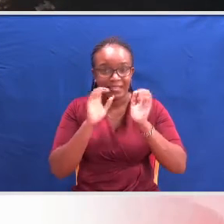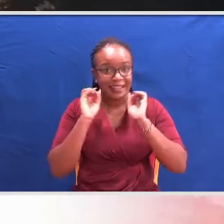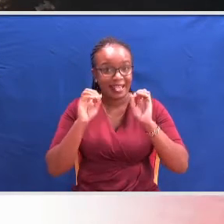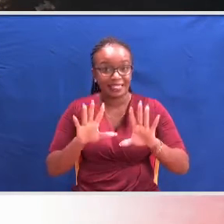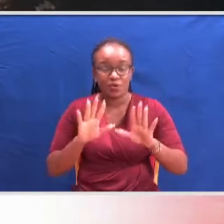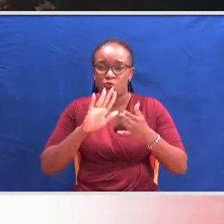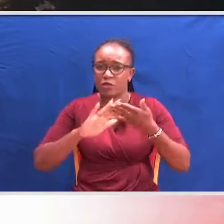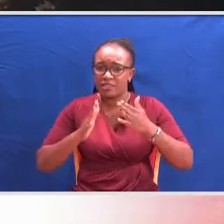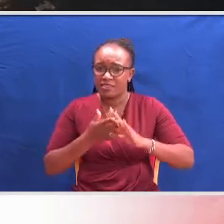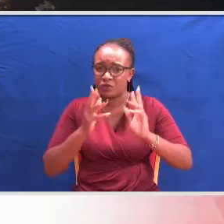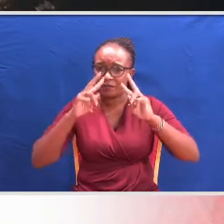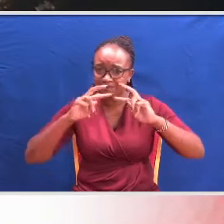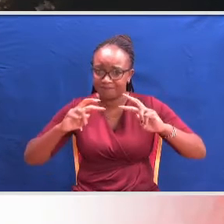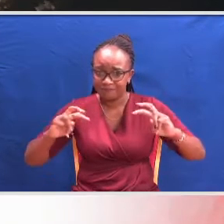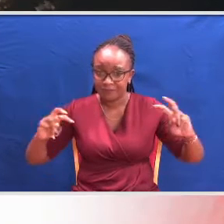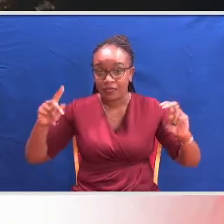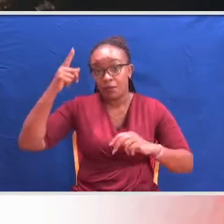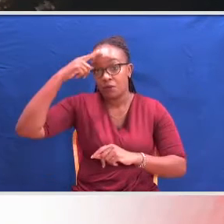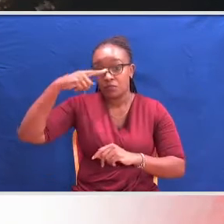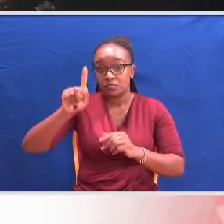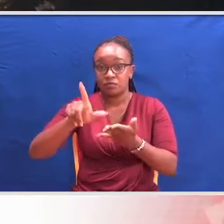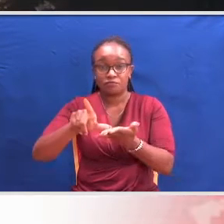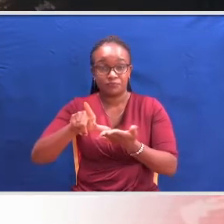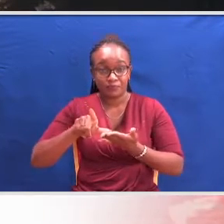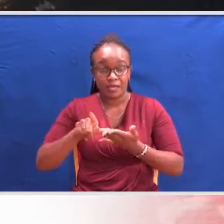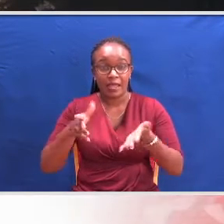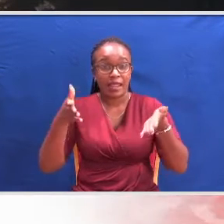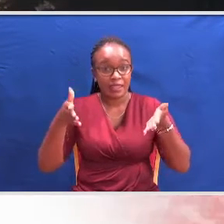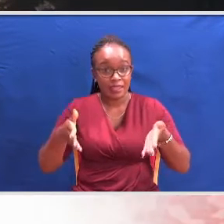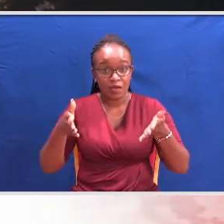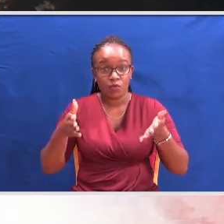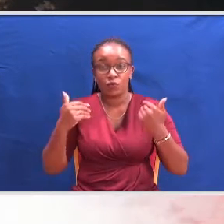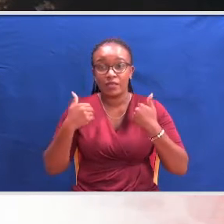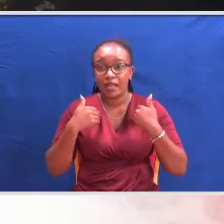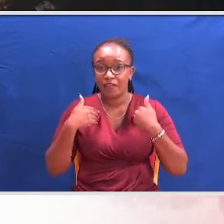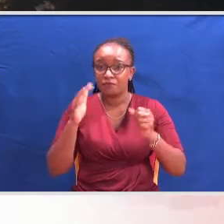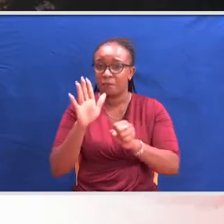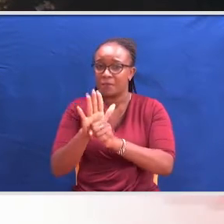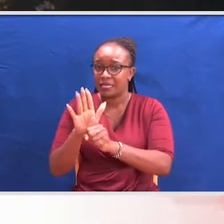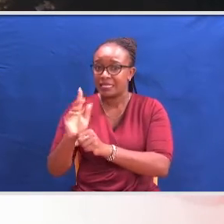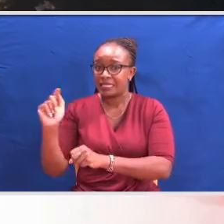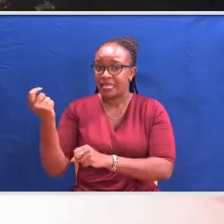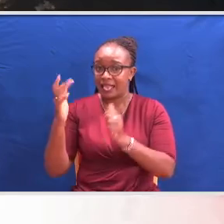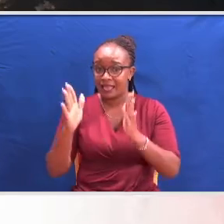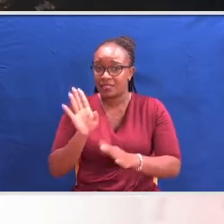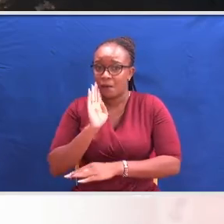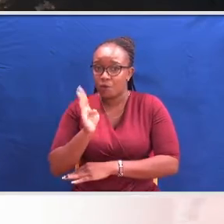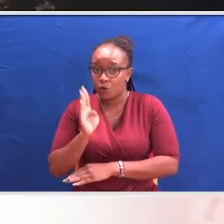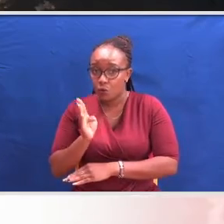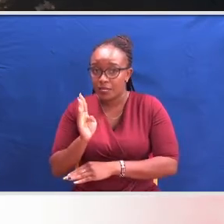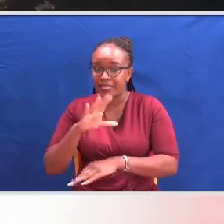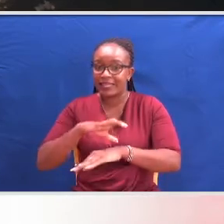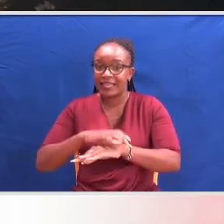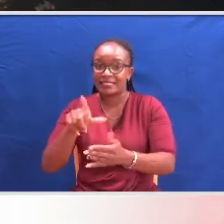the particulars of the loans. Lending institutions have registered staggering numbers of Kenyans taking loans on a